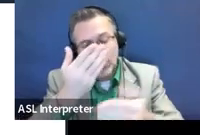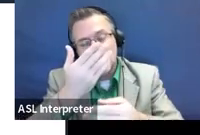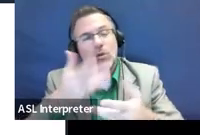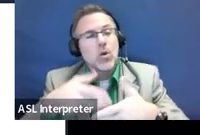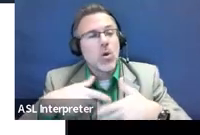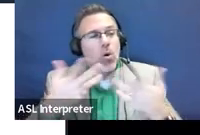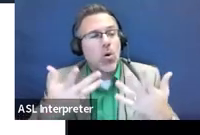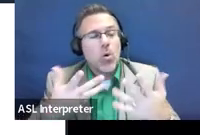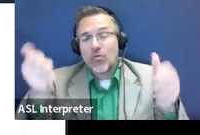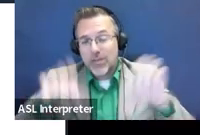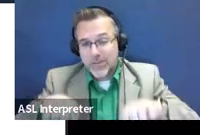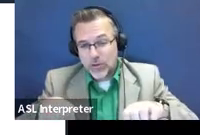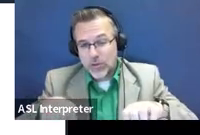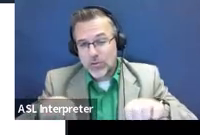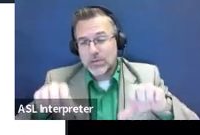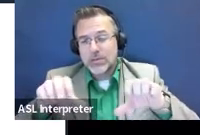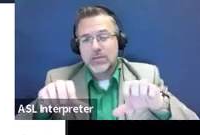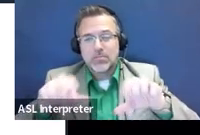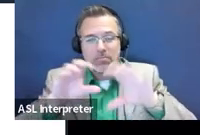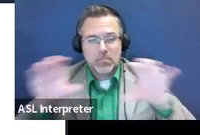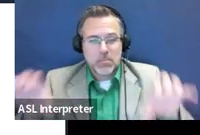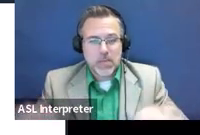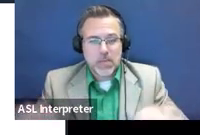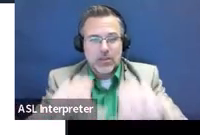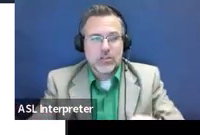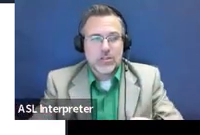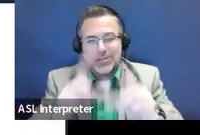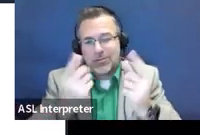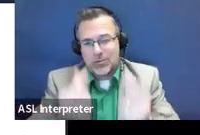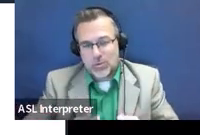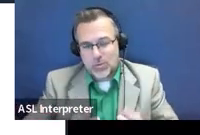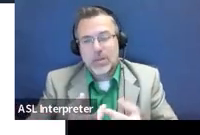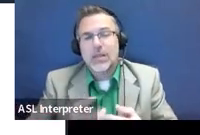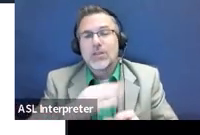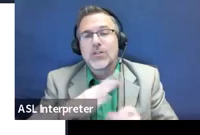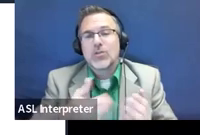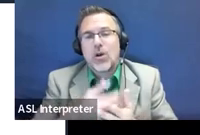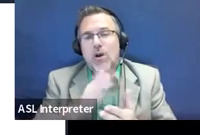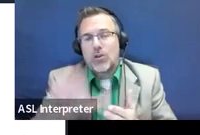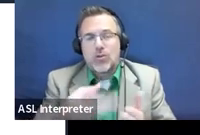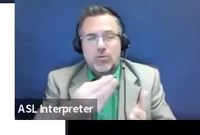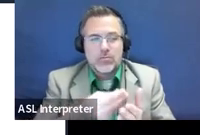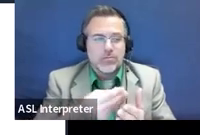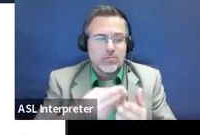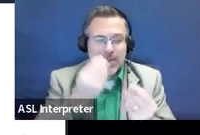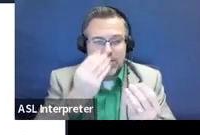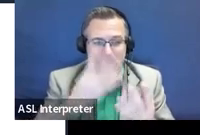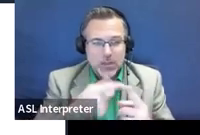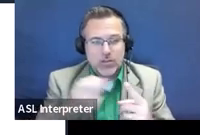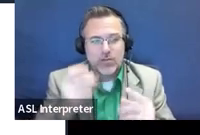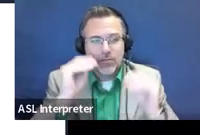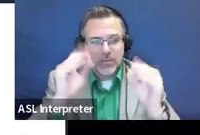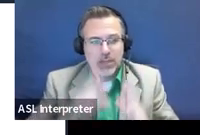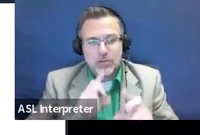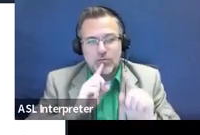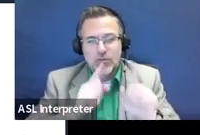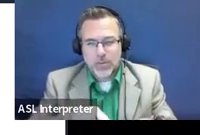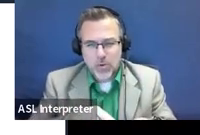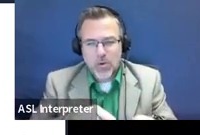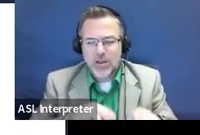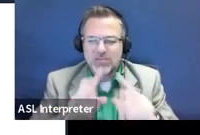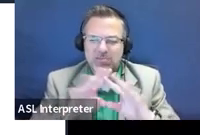you, basically your data and your information from teacher reports, things like that.